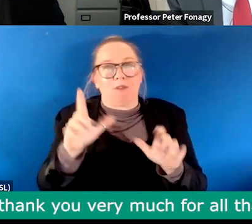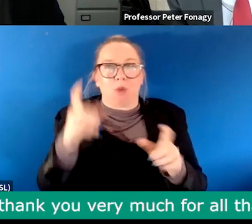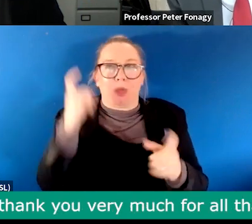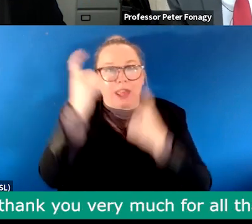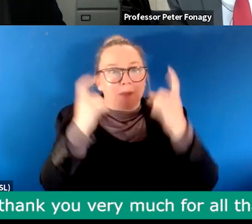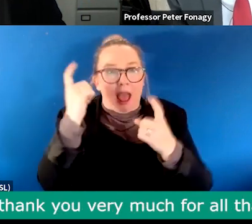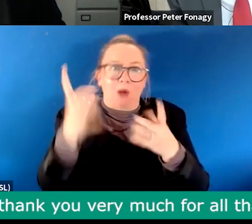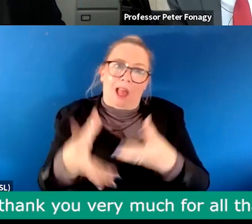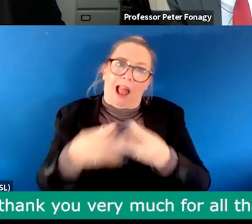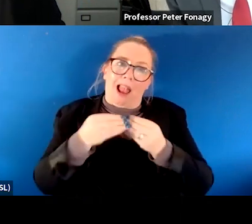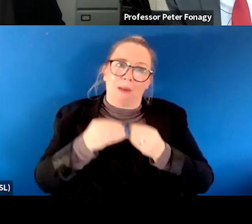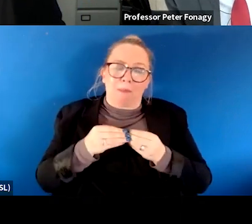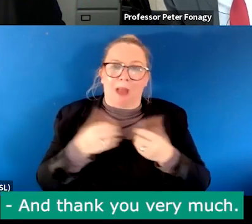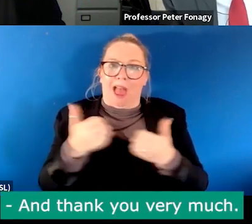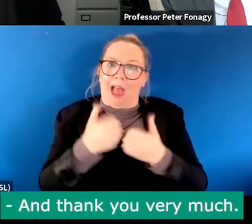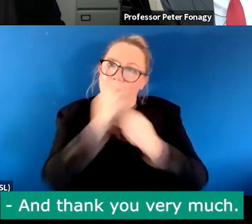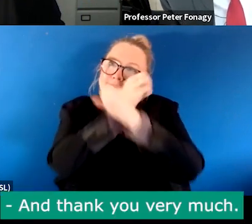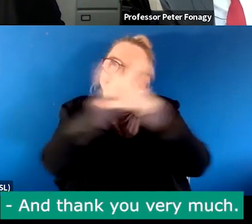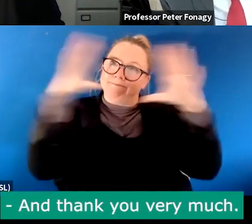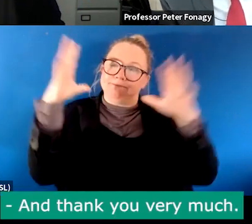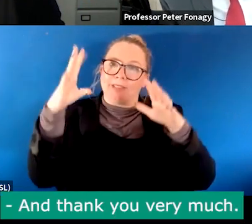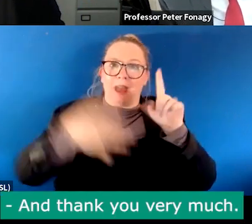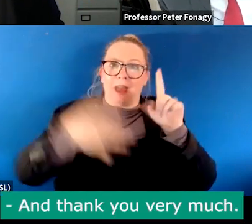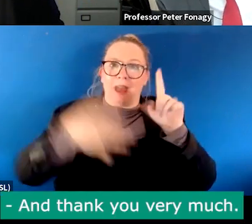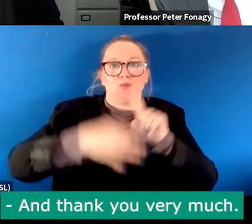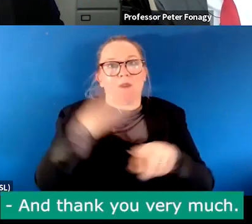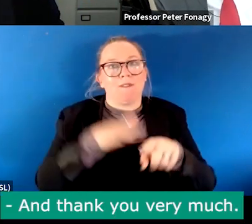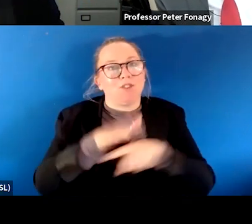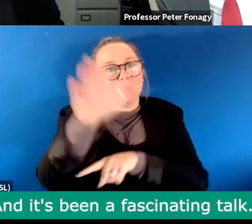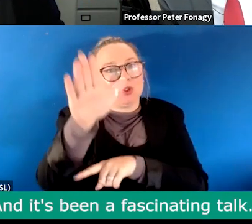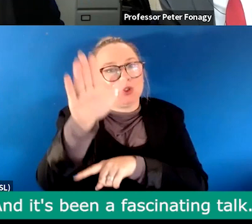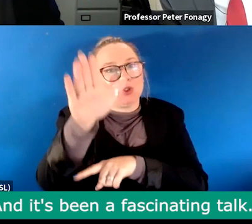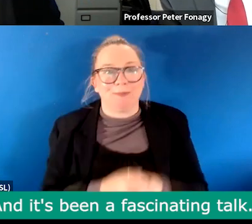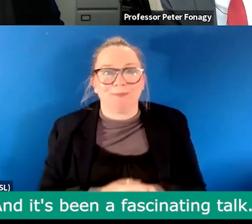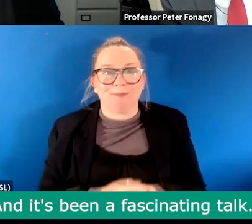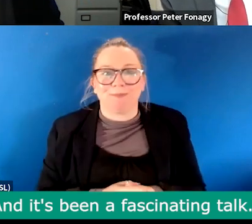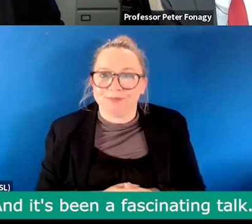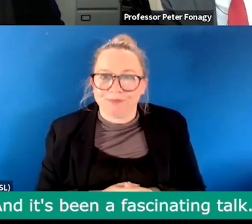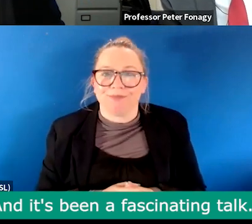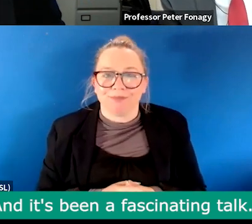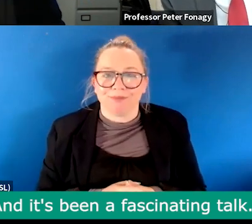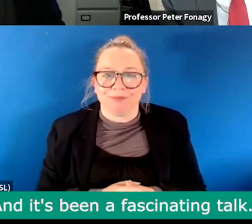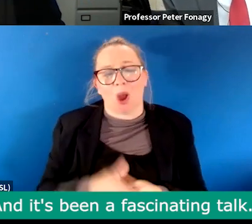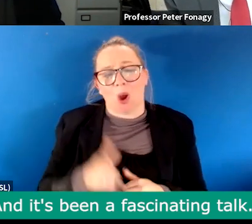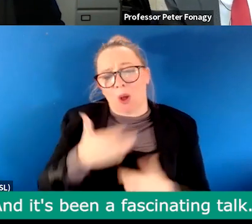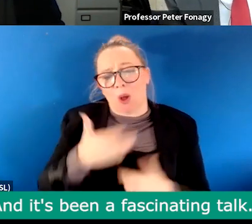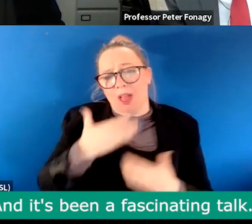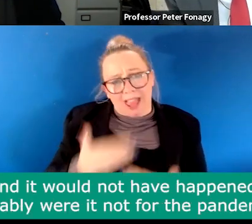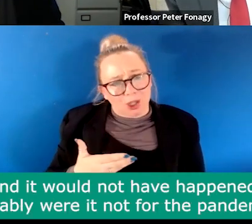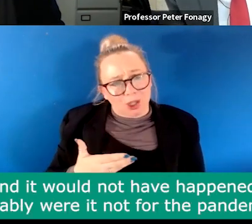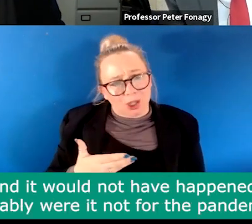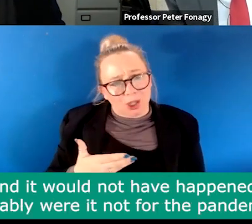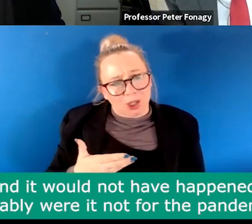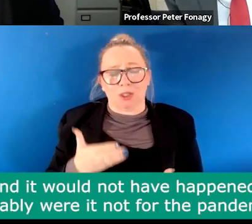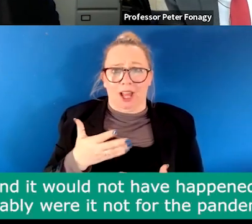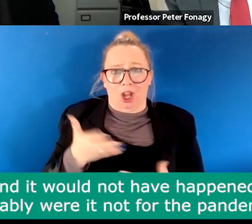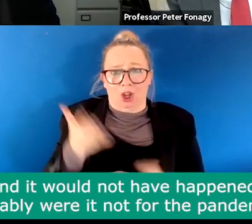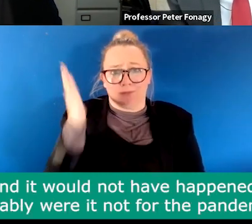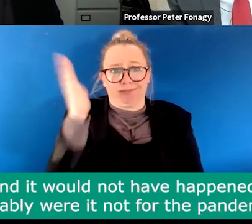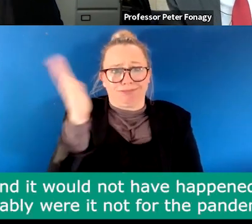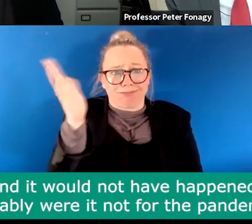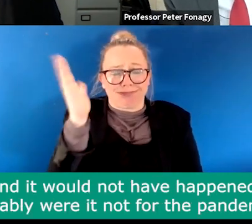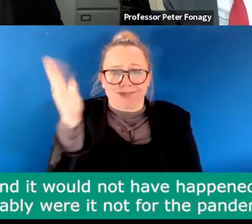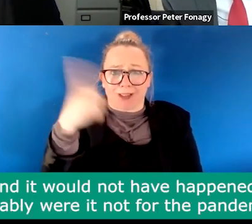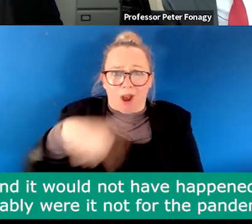thank you very much for all that. And thank you very much. And it's been a fascinating talk, and